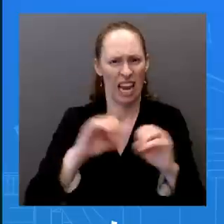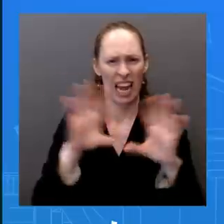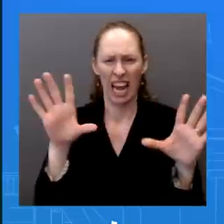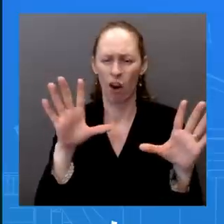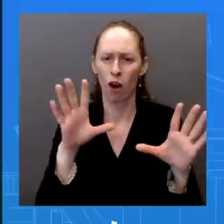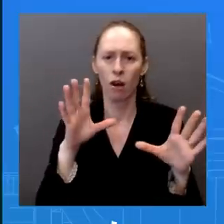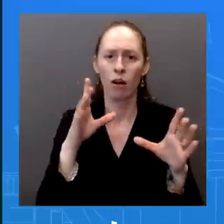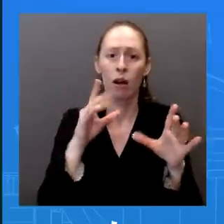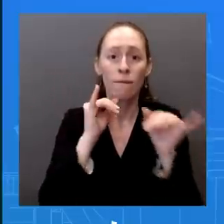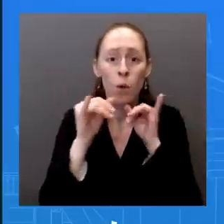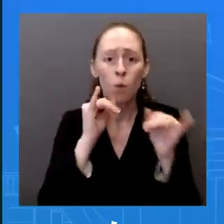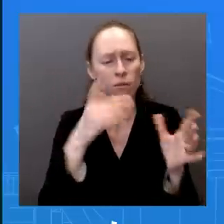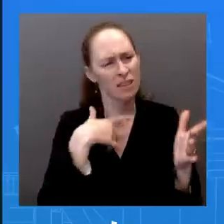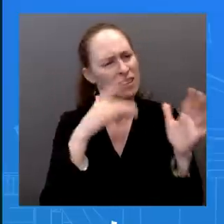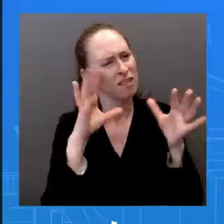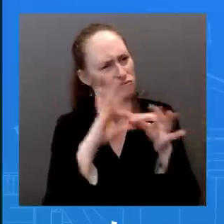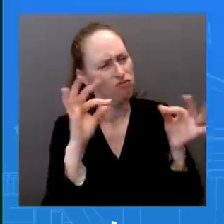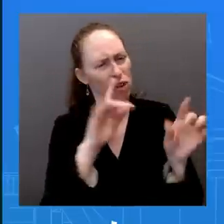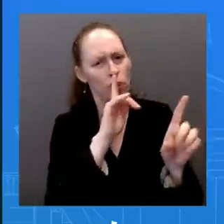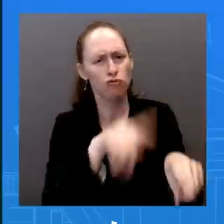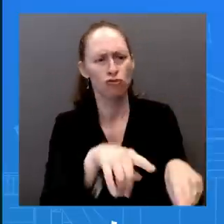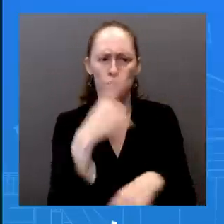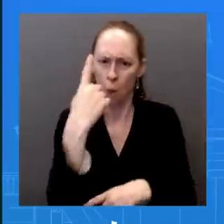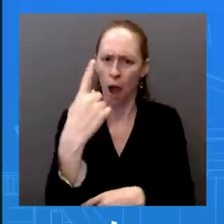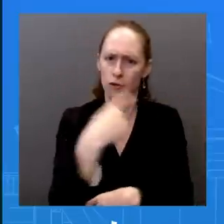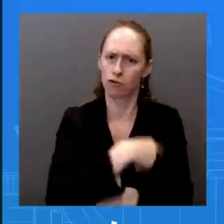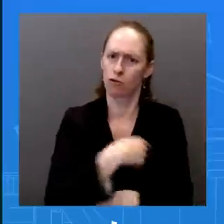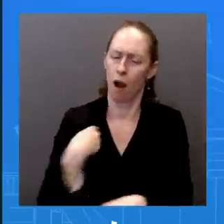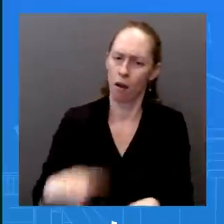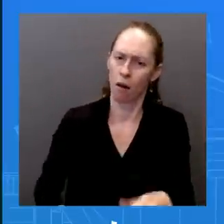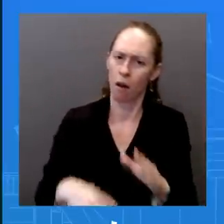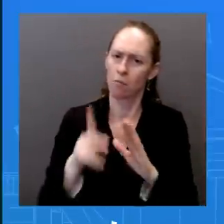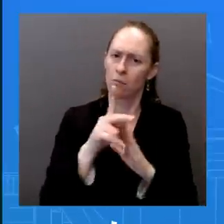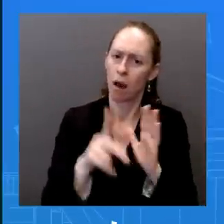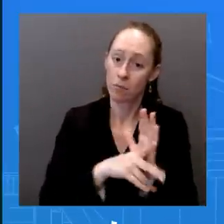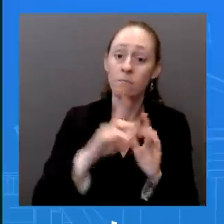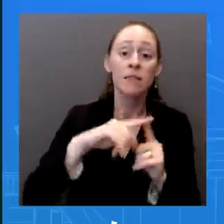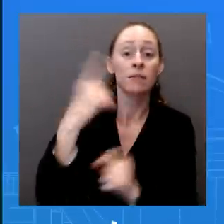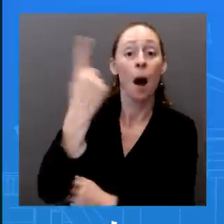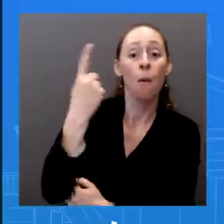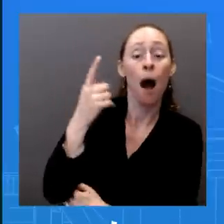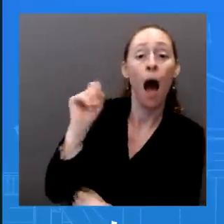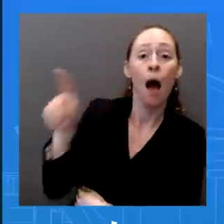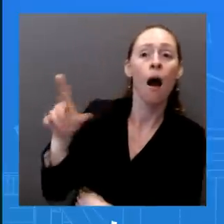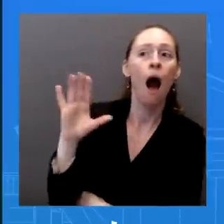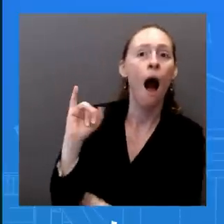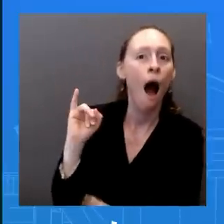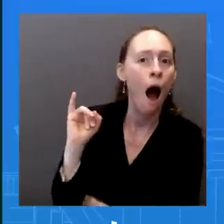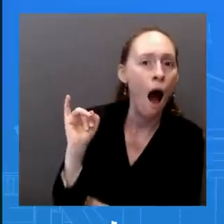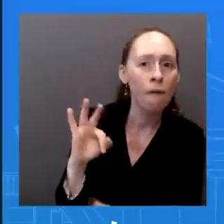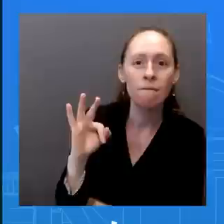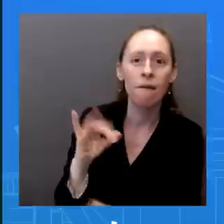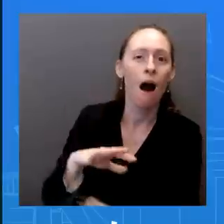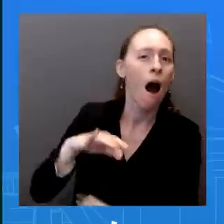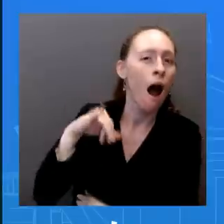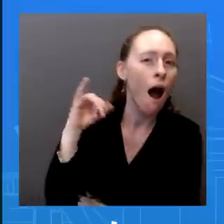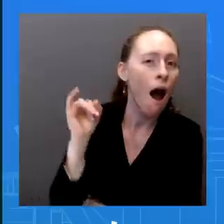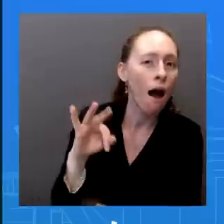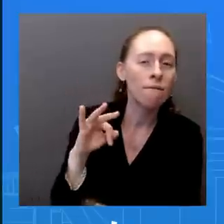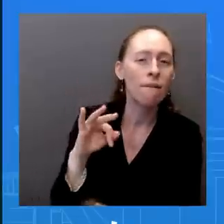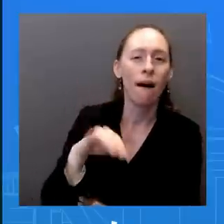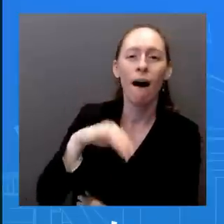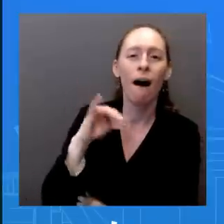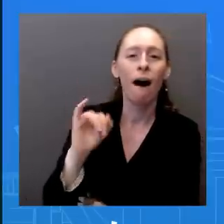He was asked a question, a hypothetical question, in this interview. He was asked a very similar question back in Tokyo in May. He